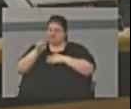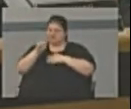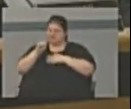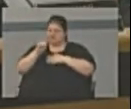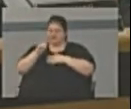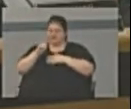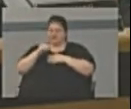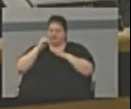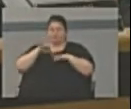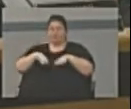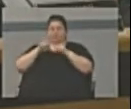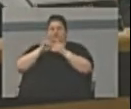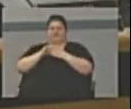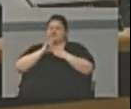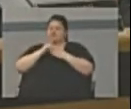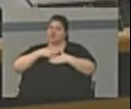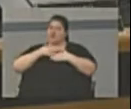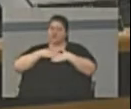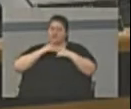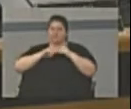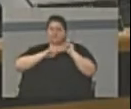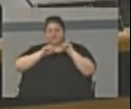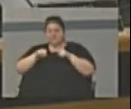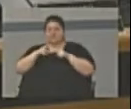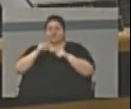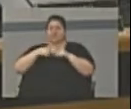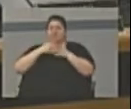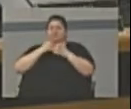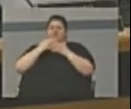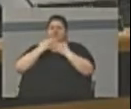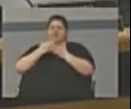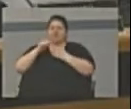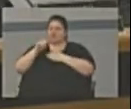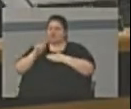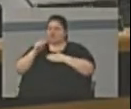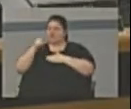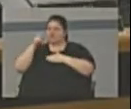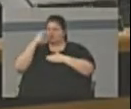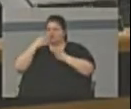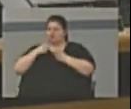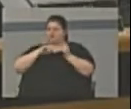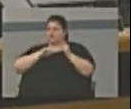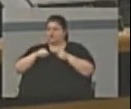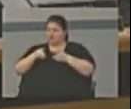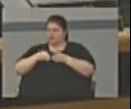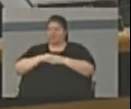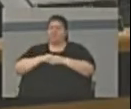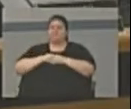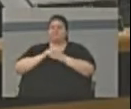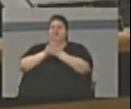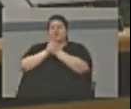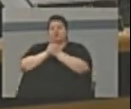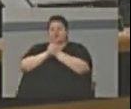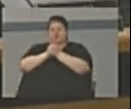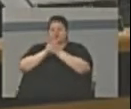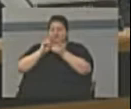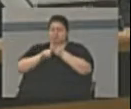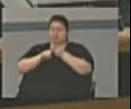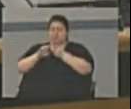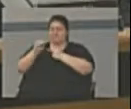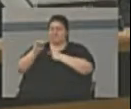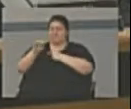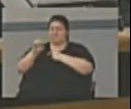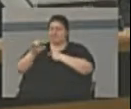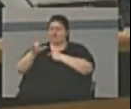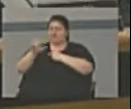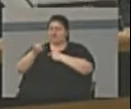attend, and again we want to thank the Lieutenant Governor for being here. The congratulations to Mike Lez, who